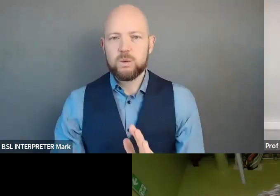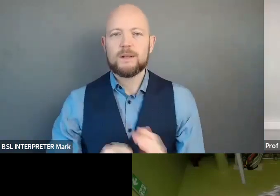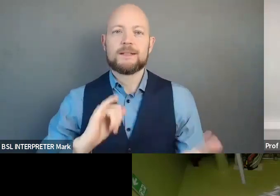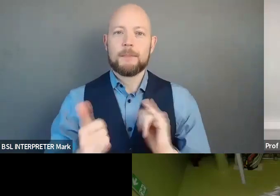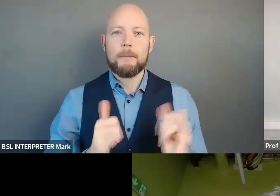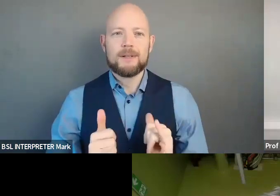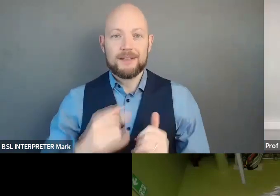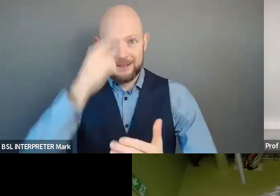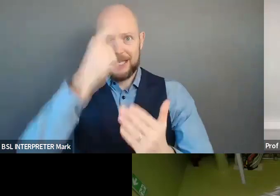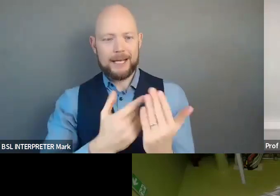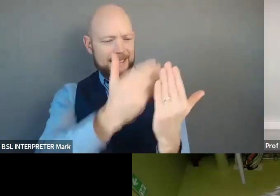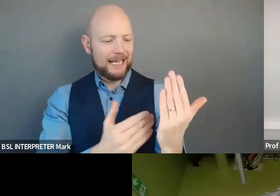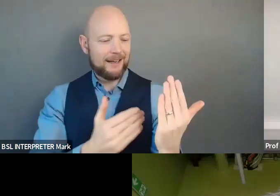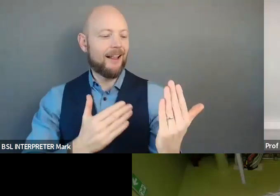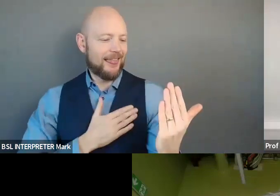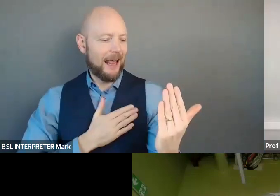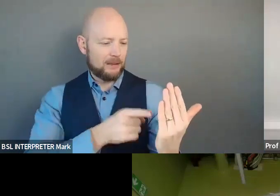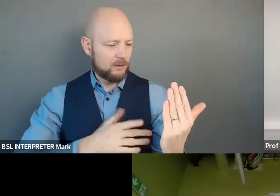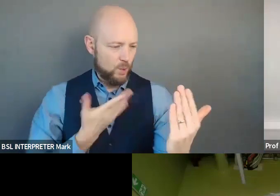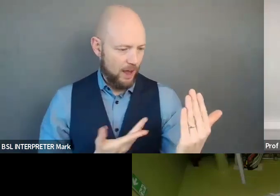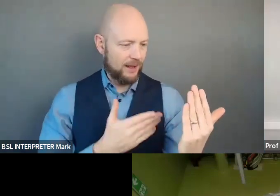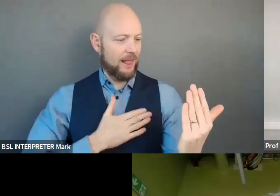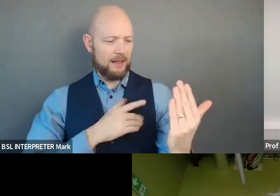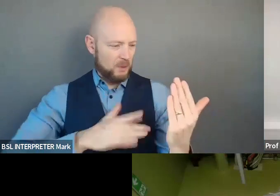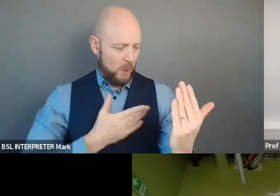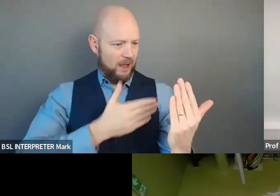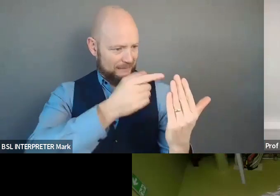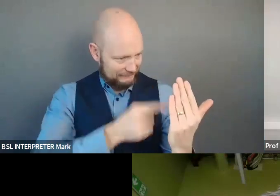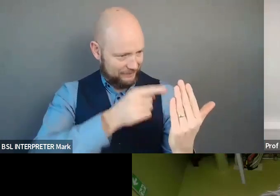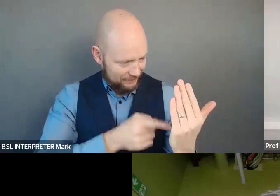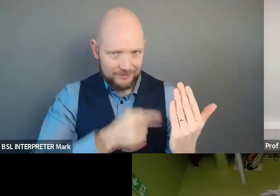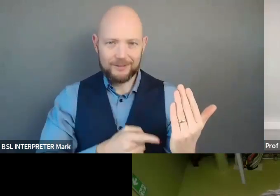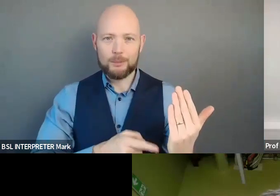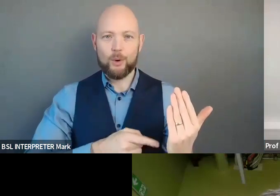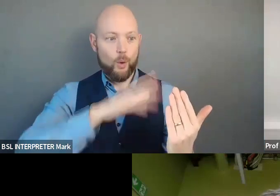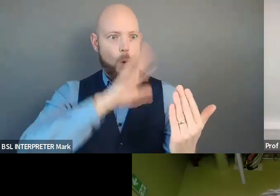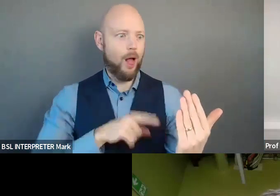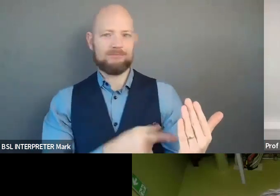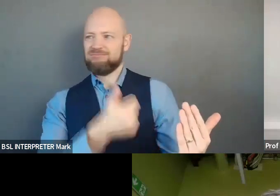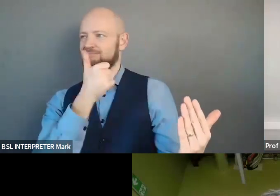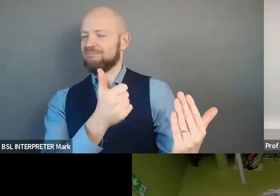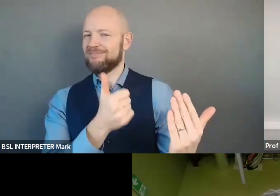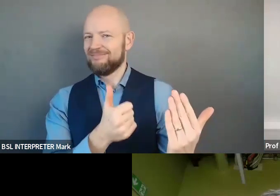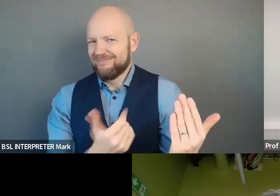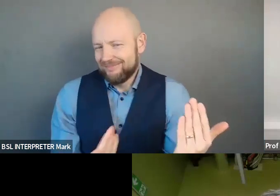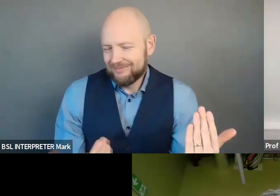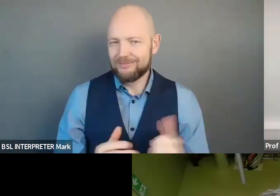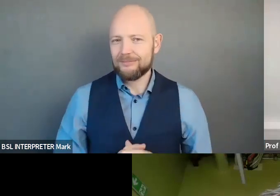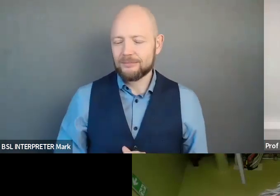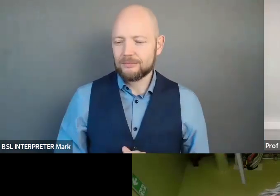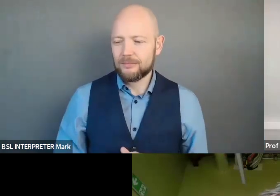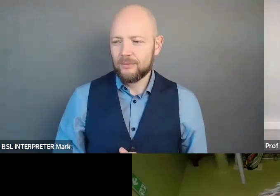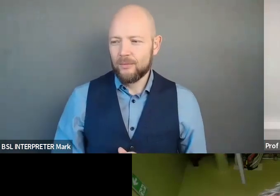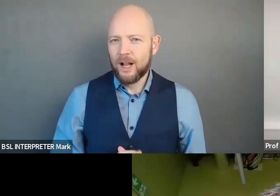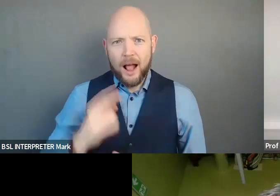one hasn't liked from various standpoints. So I'm not trying to fudge there, but I genuinely think that the